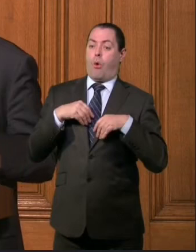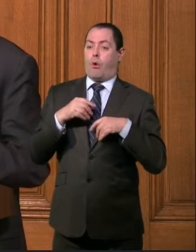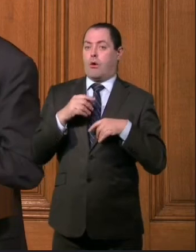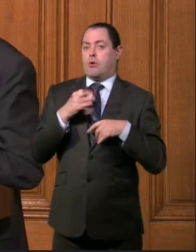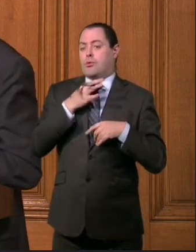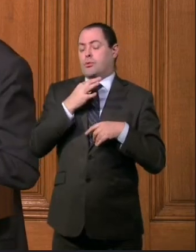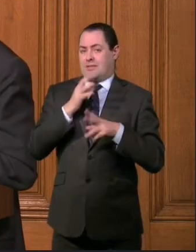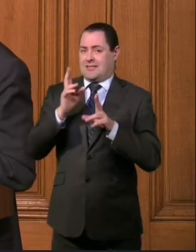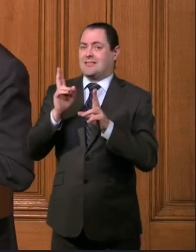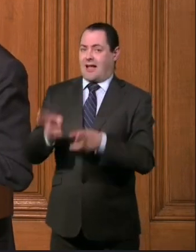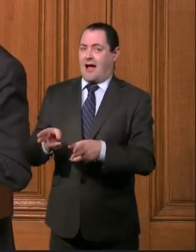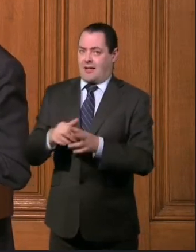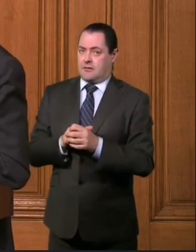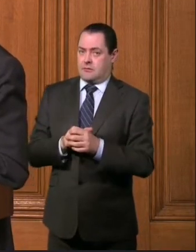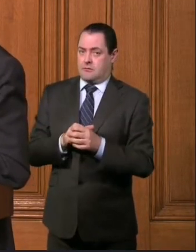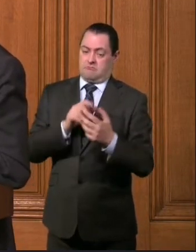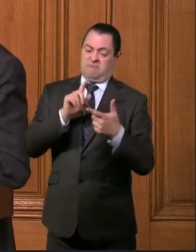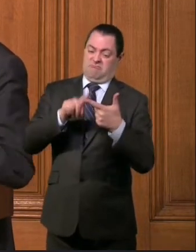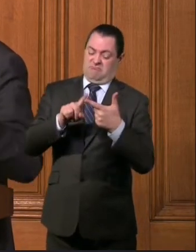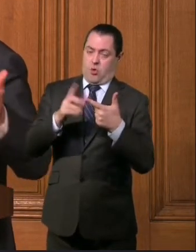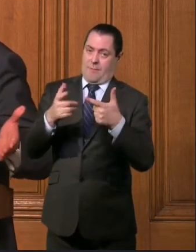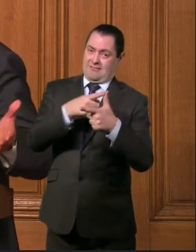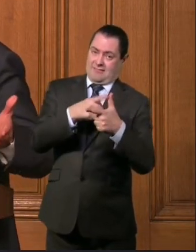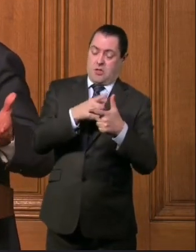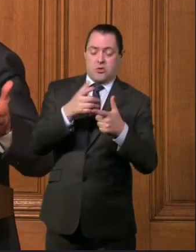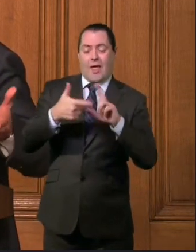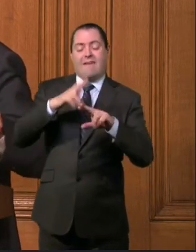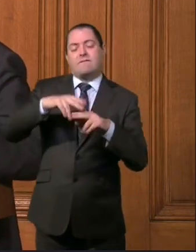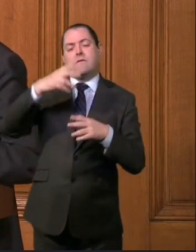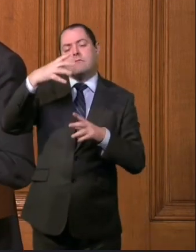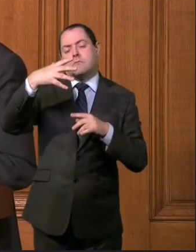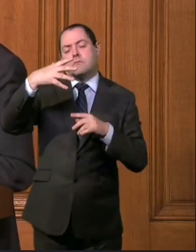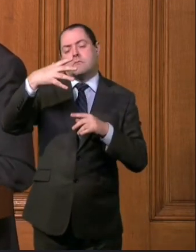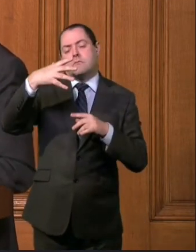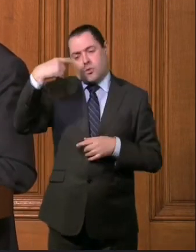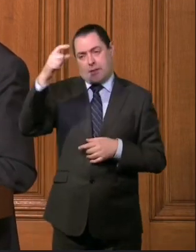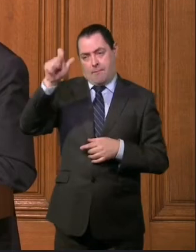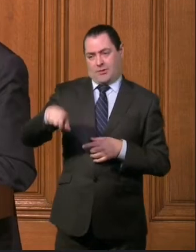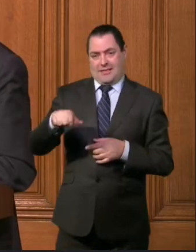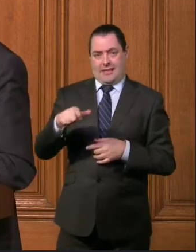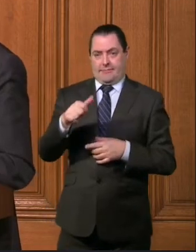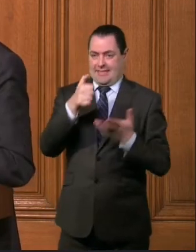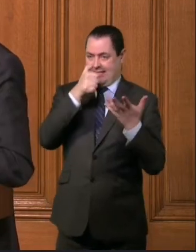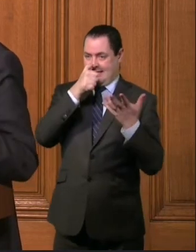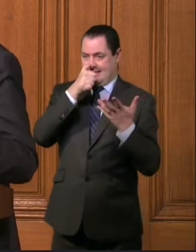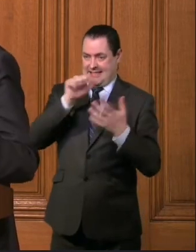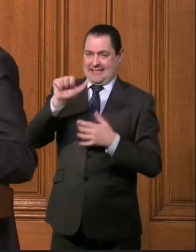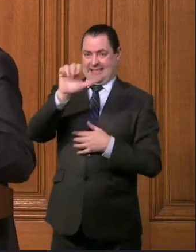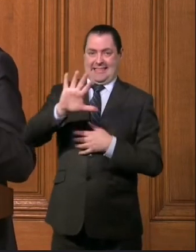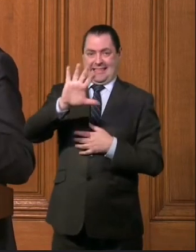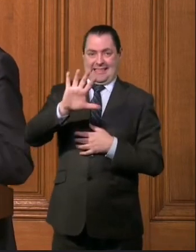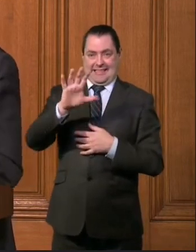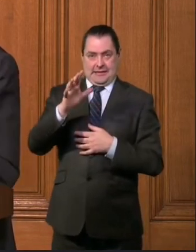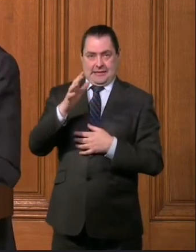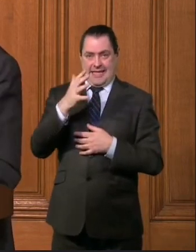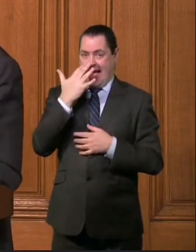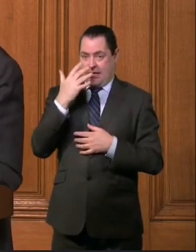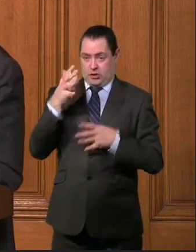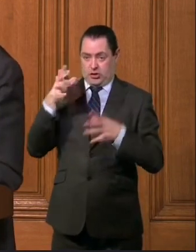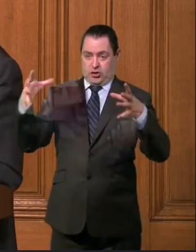somebody in their 60s who might have 10 out of 1,000 people who are infected might die, that would change it to 13 or 14 out